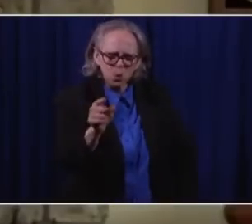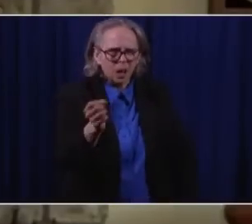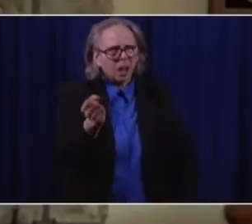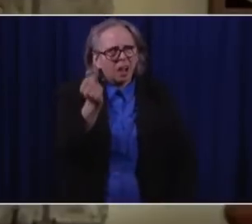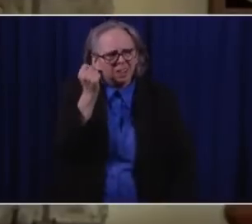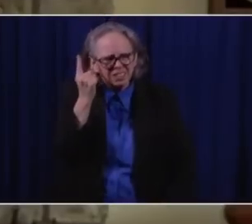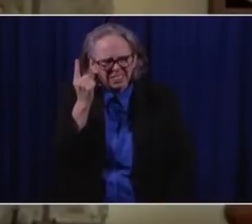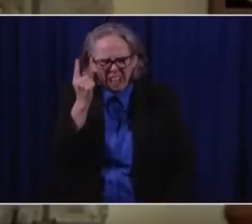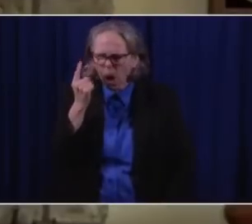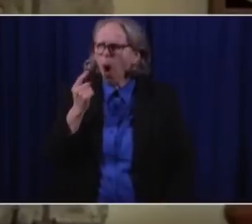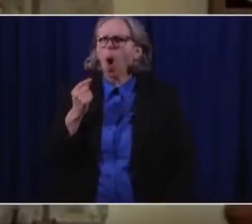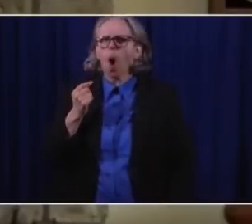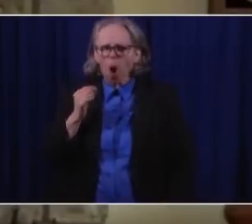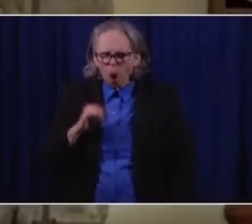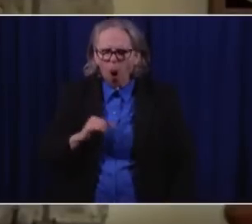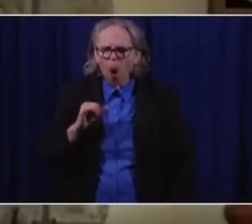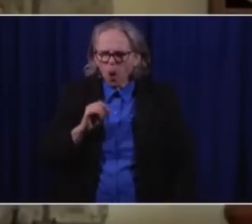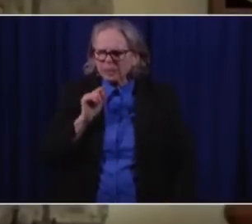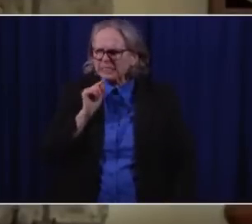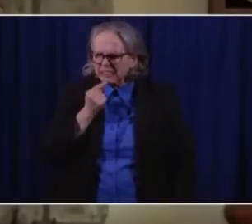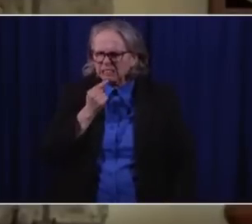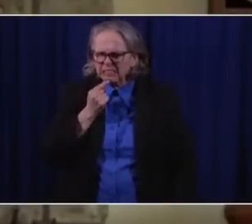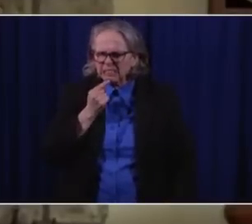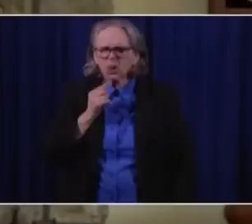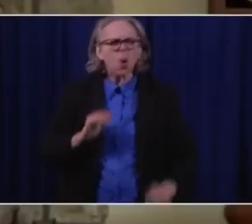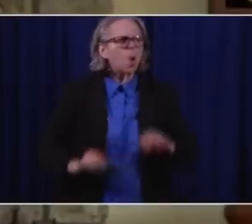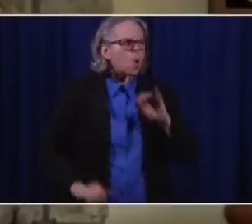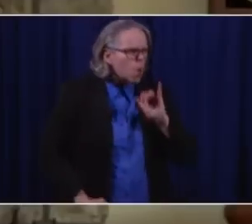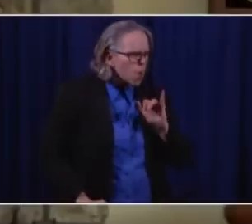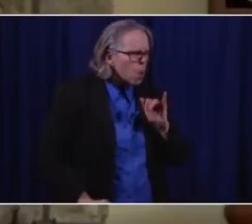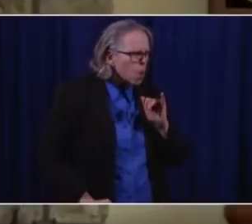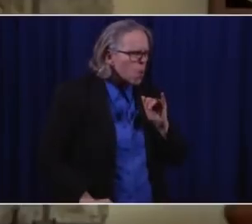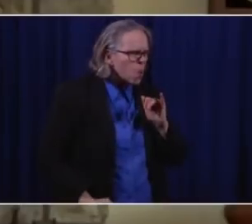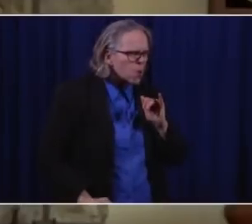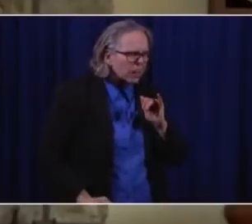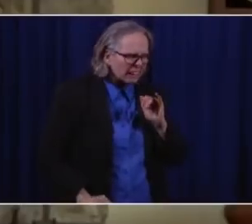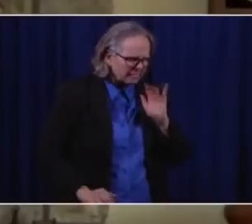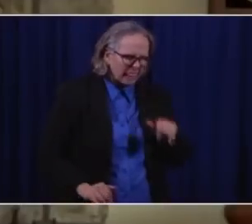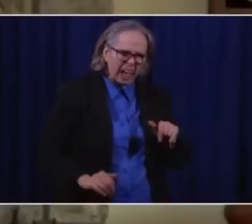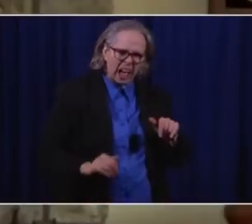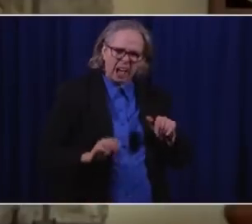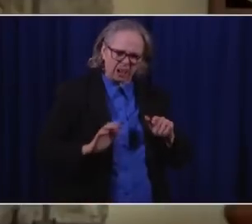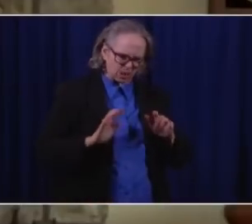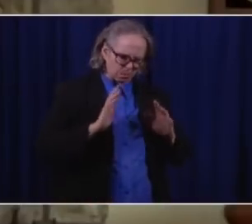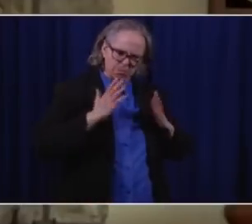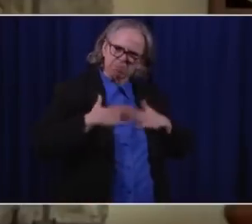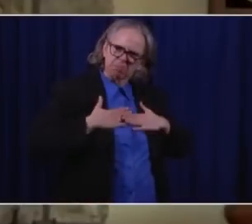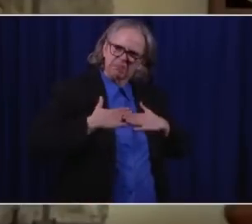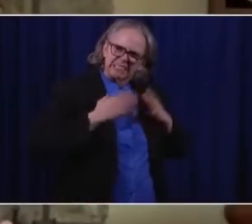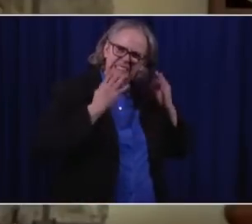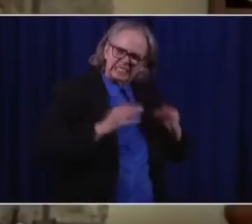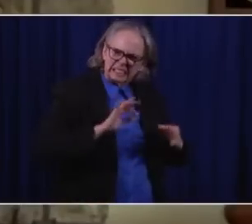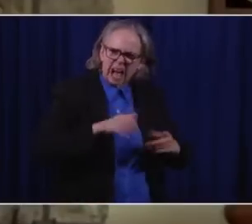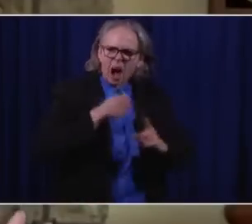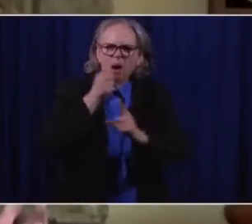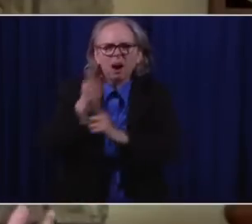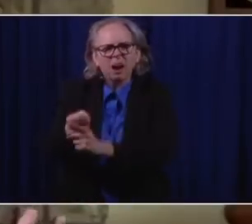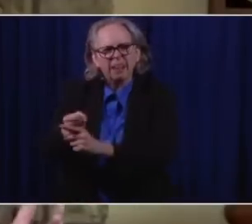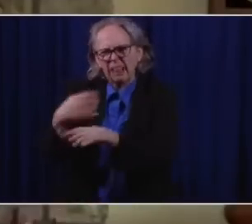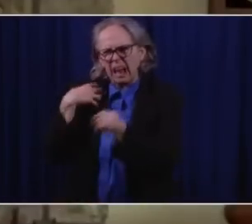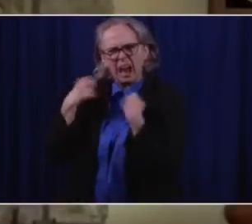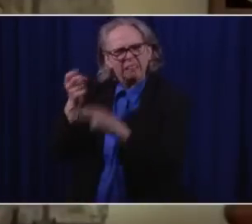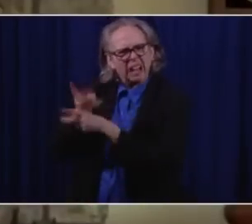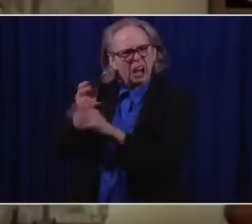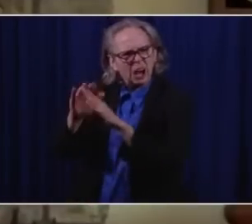their decision, that they're making these decisions for our health workers. They're making it for their neighbor maybe who needs a